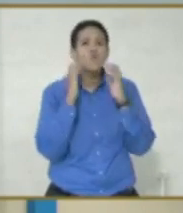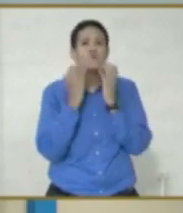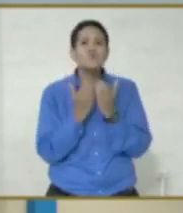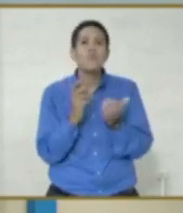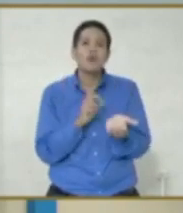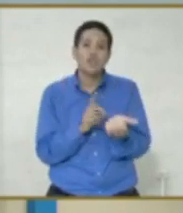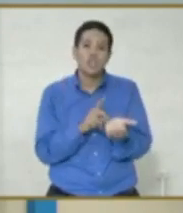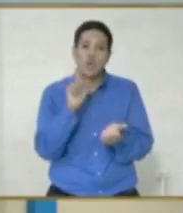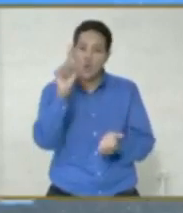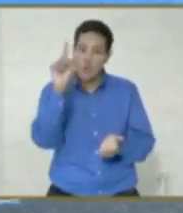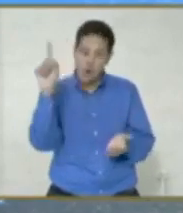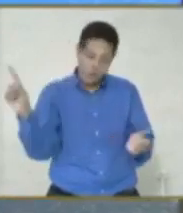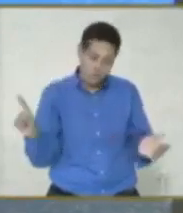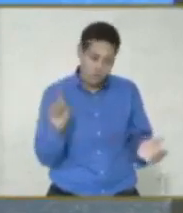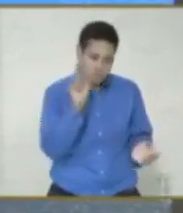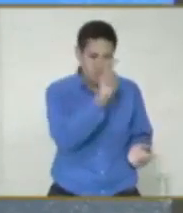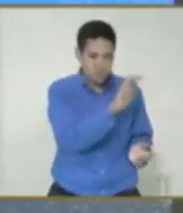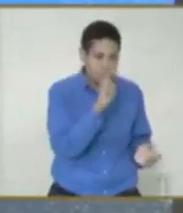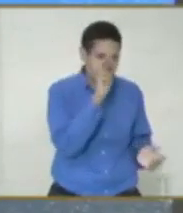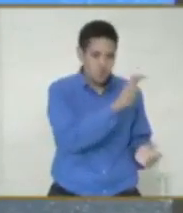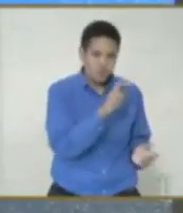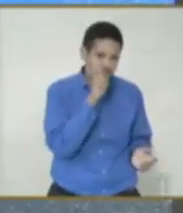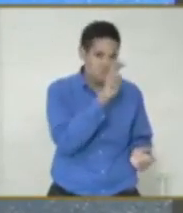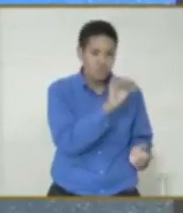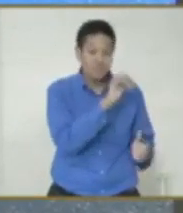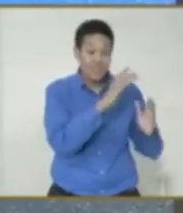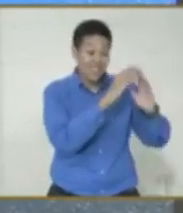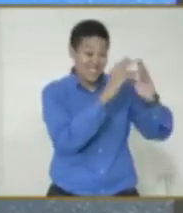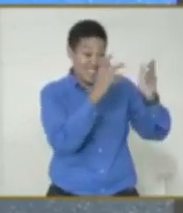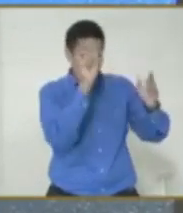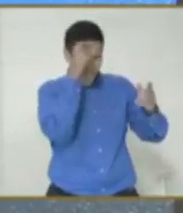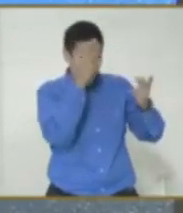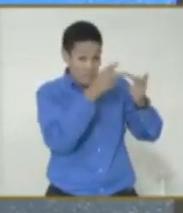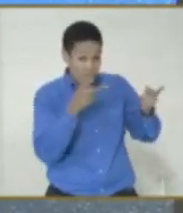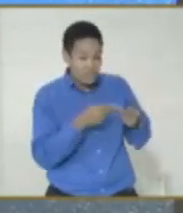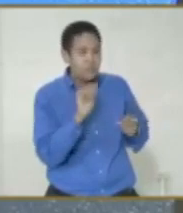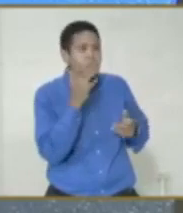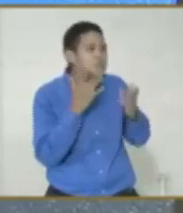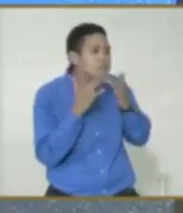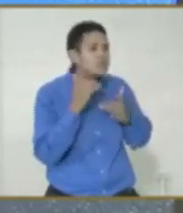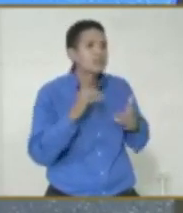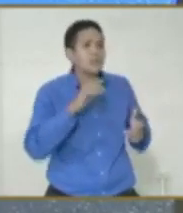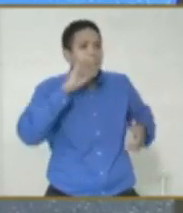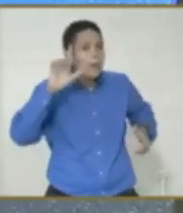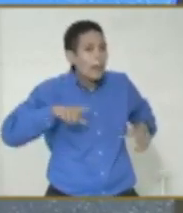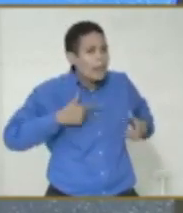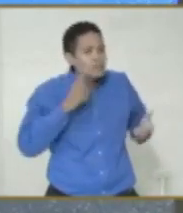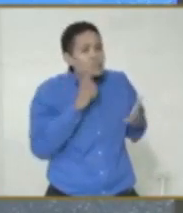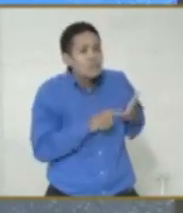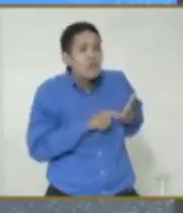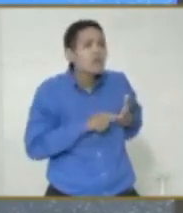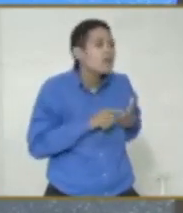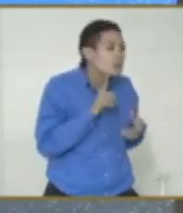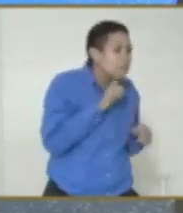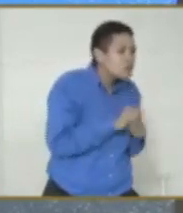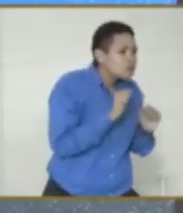now assigned and visits the infirmary twice per week to check on our residents to ensure that they